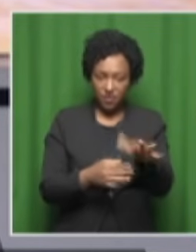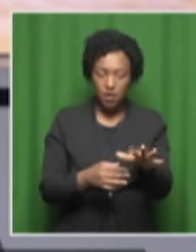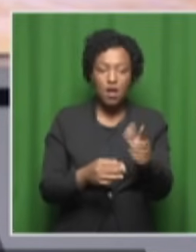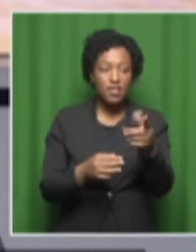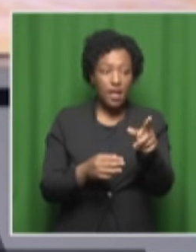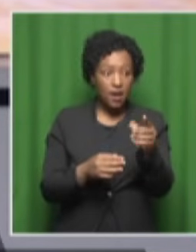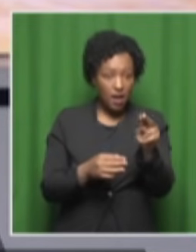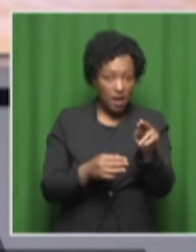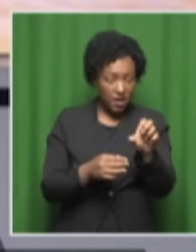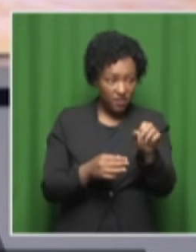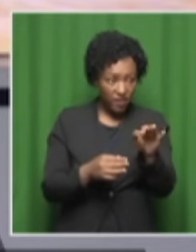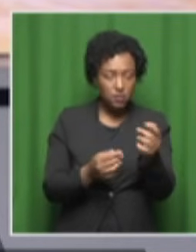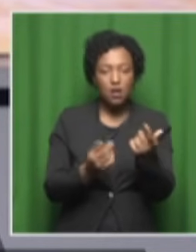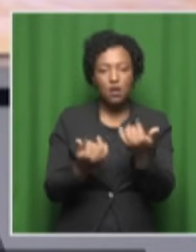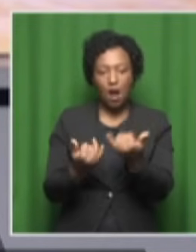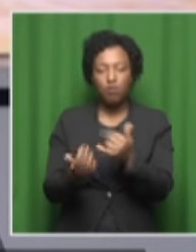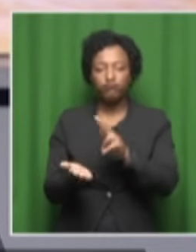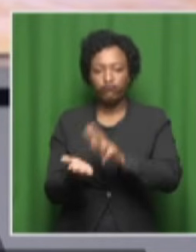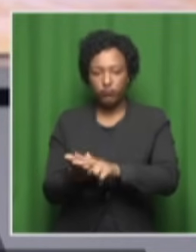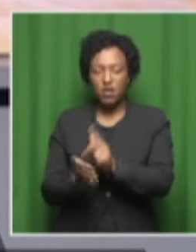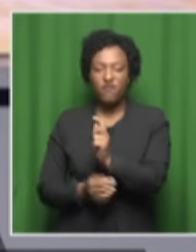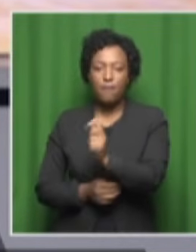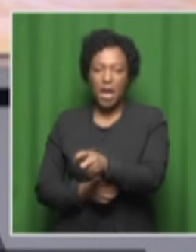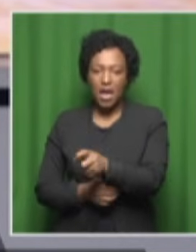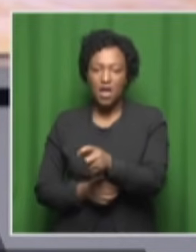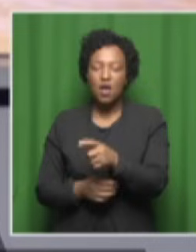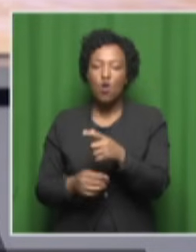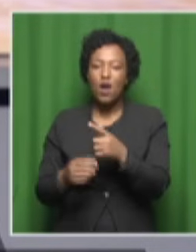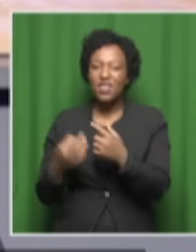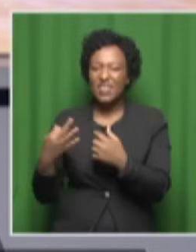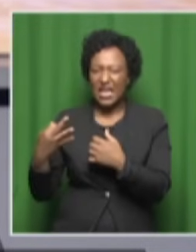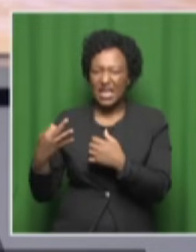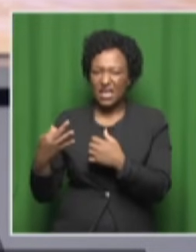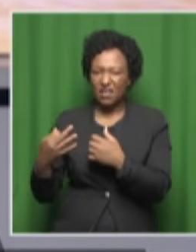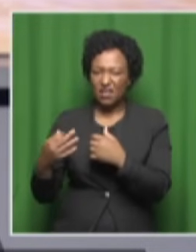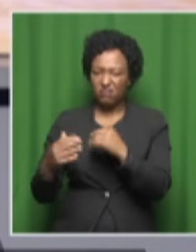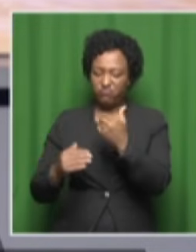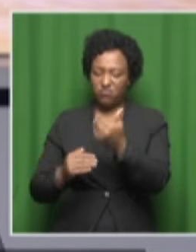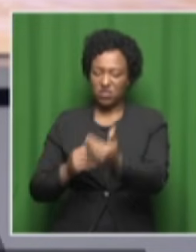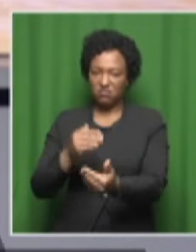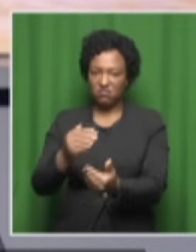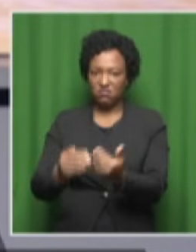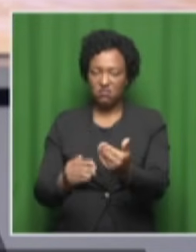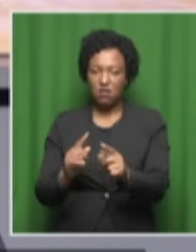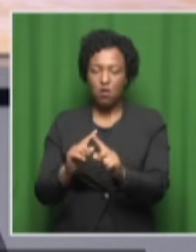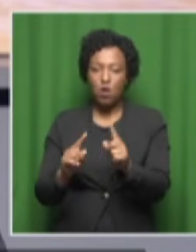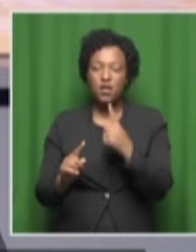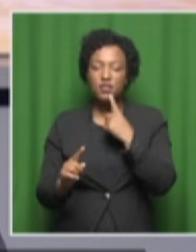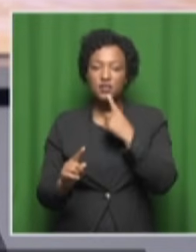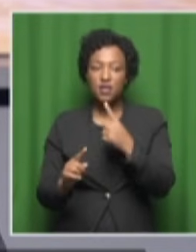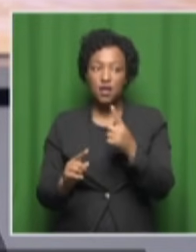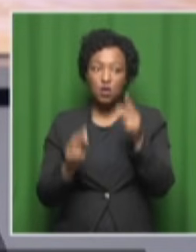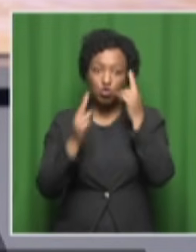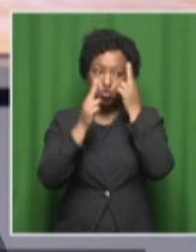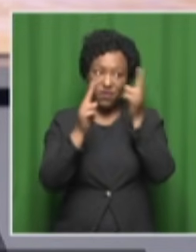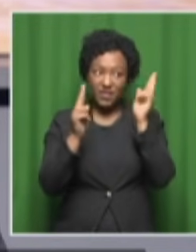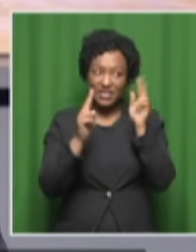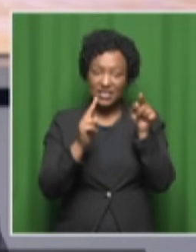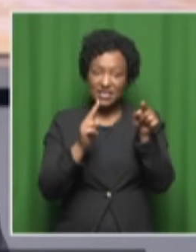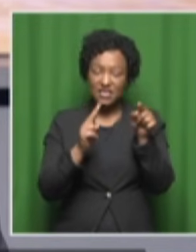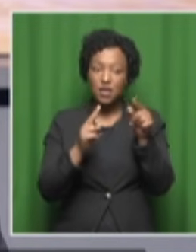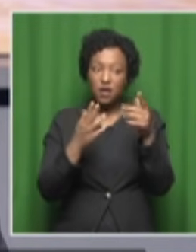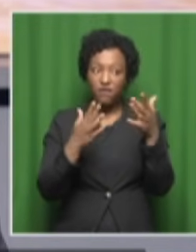students, that's where the problem has been. But they have committed that as soon as all of those glitches are resolved with universities and TVET